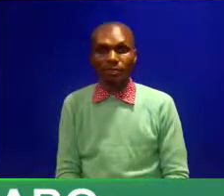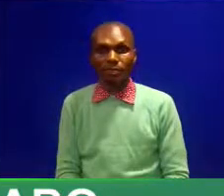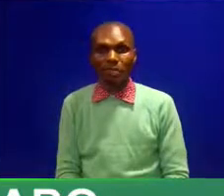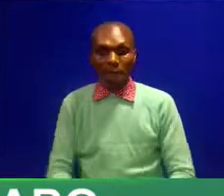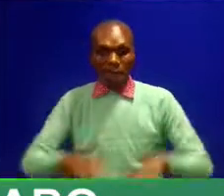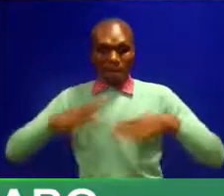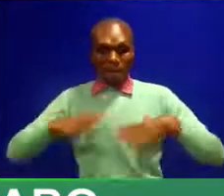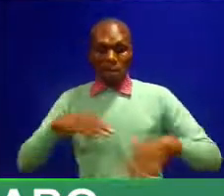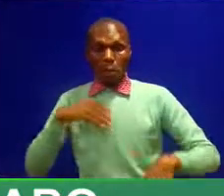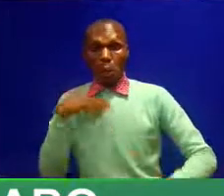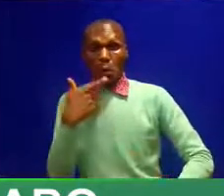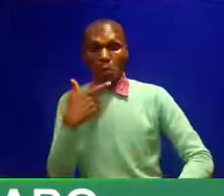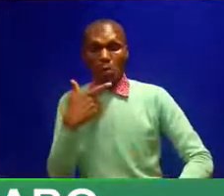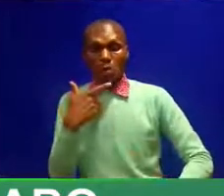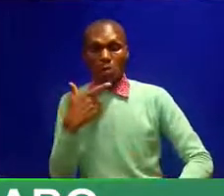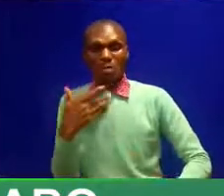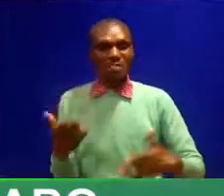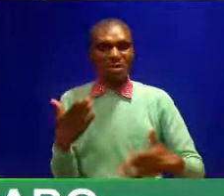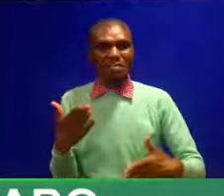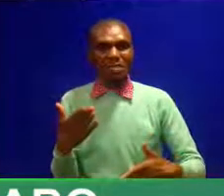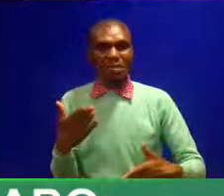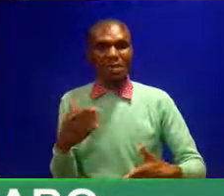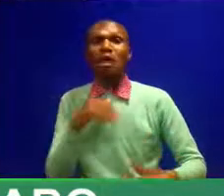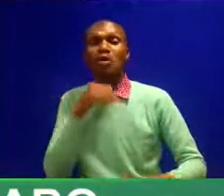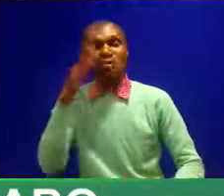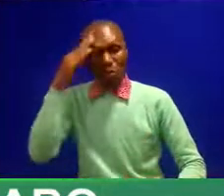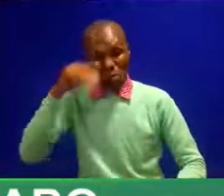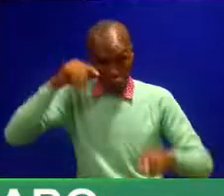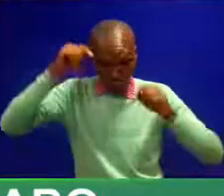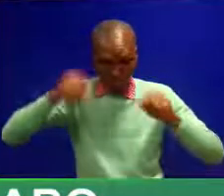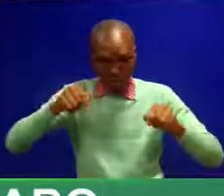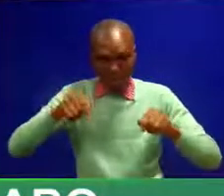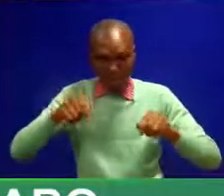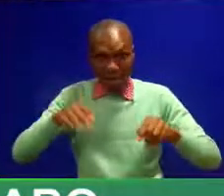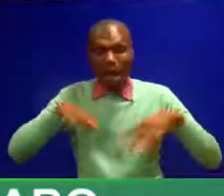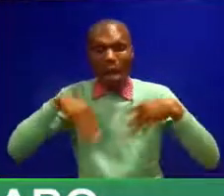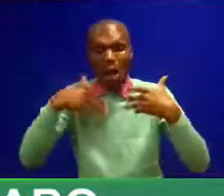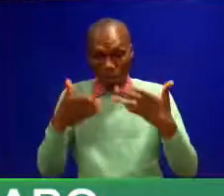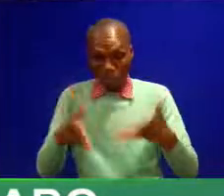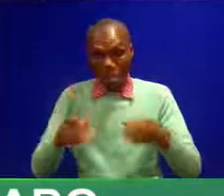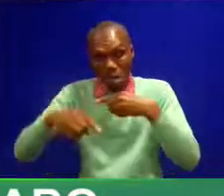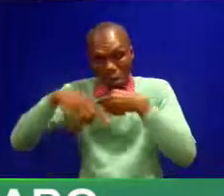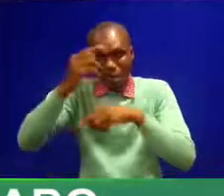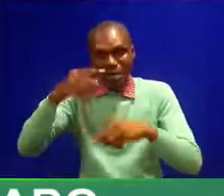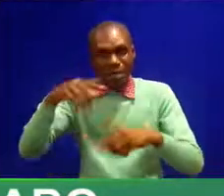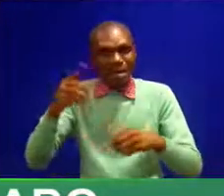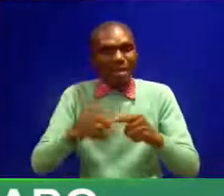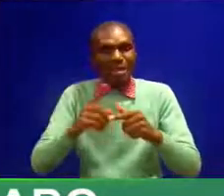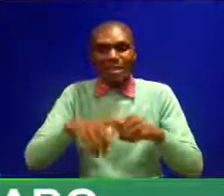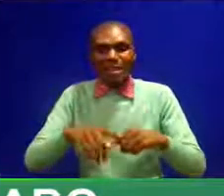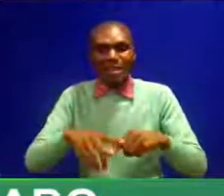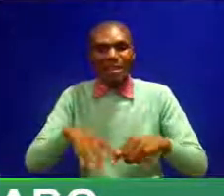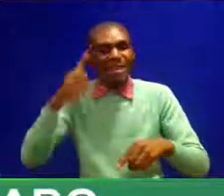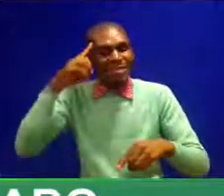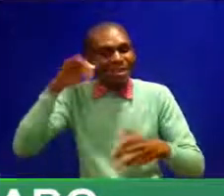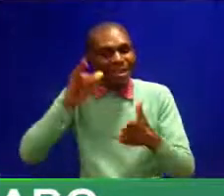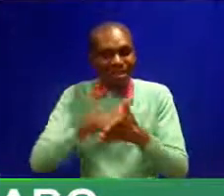people who are still recovering even today from our win. They never imagined this was